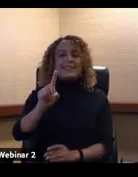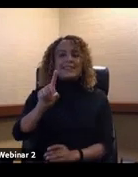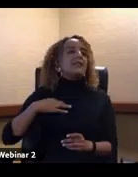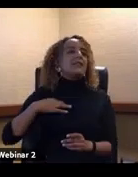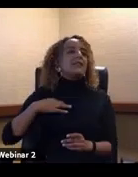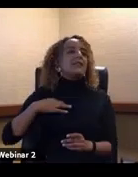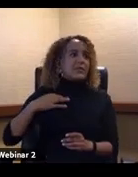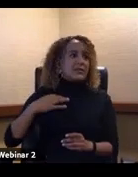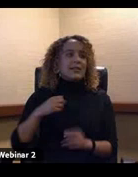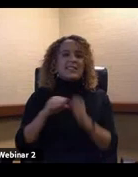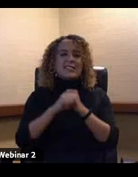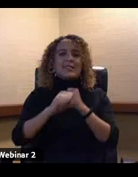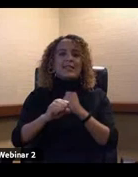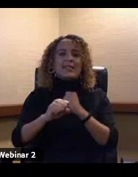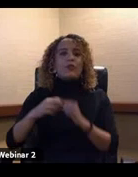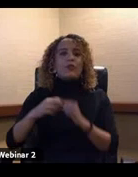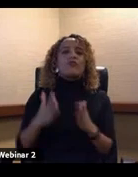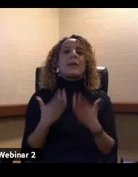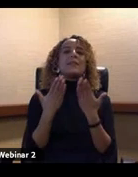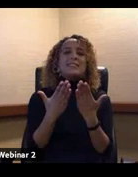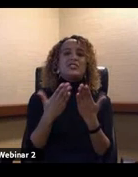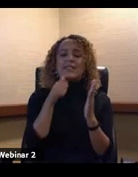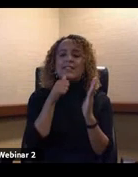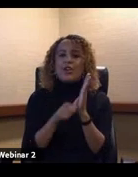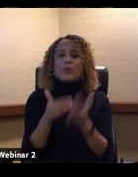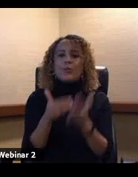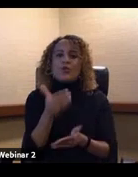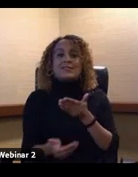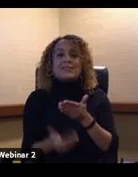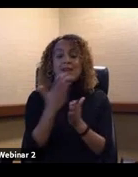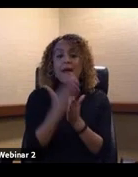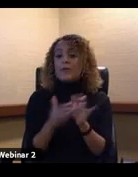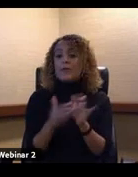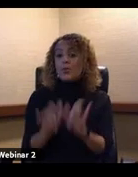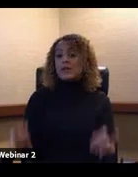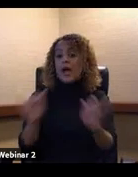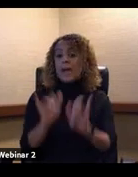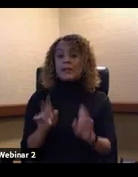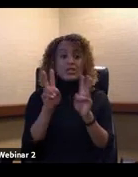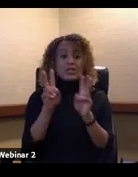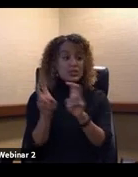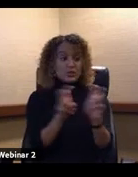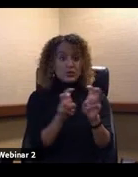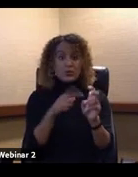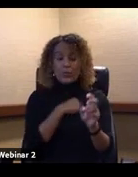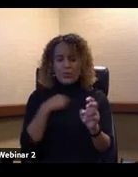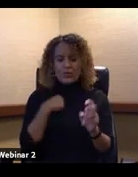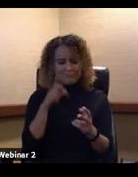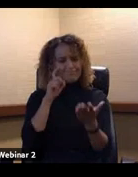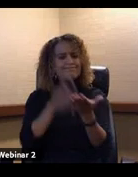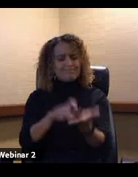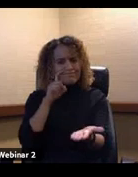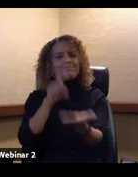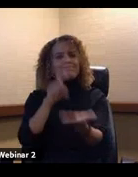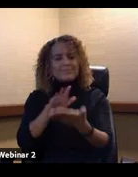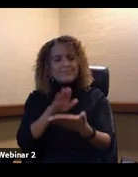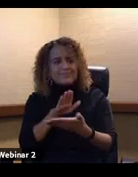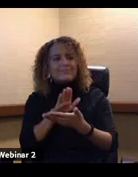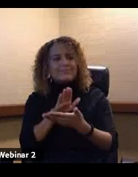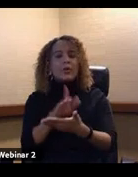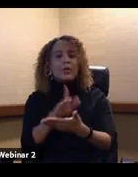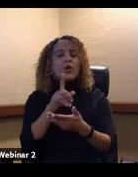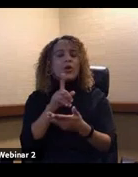may delay the recommendation process. Some of the most common issues that we've encountered have